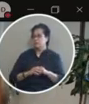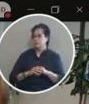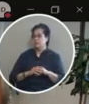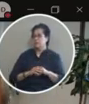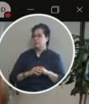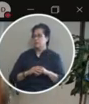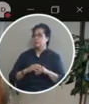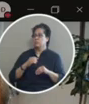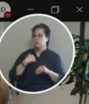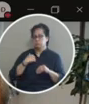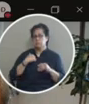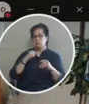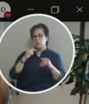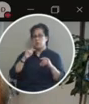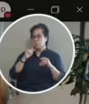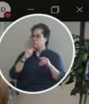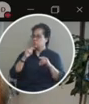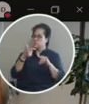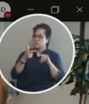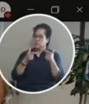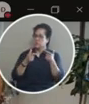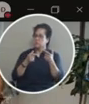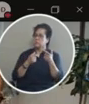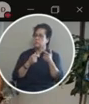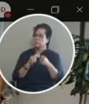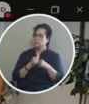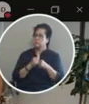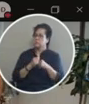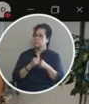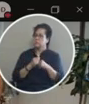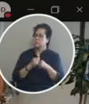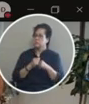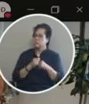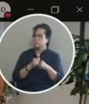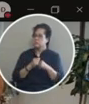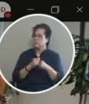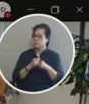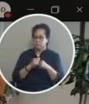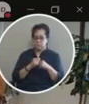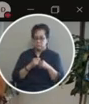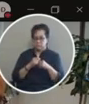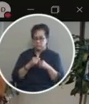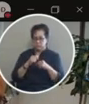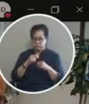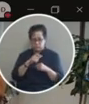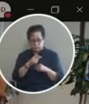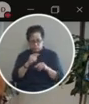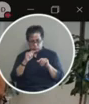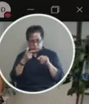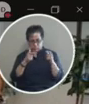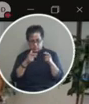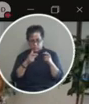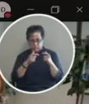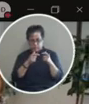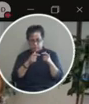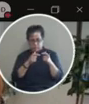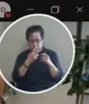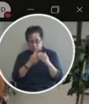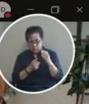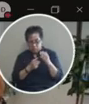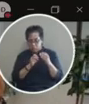I second that. Cassandra? Which one are you seconding, the first or the second? Or